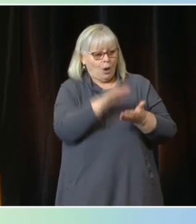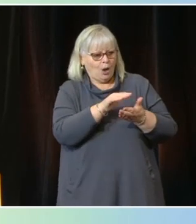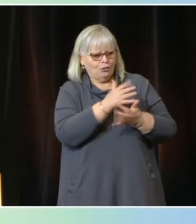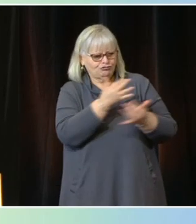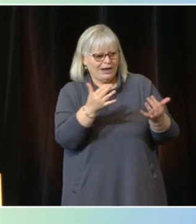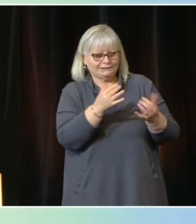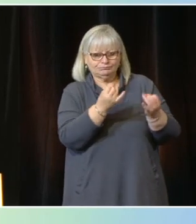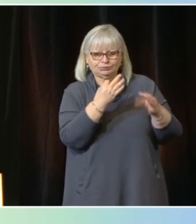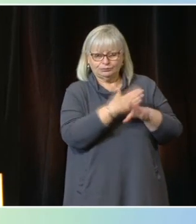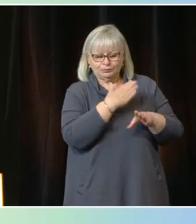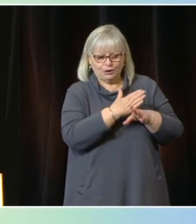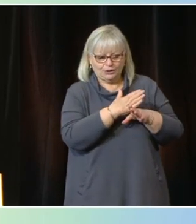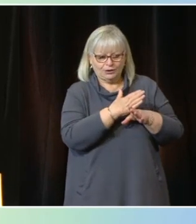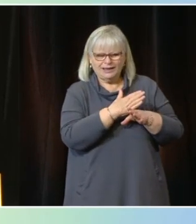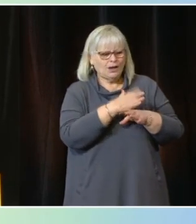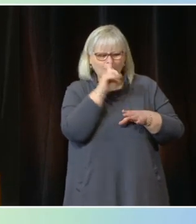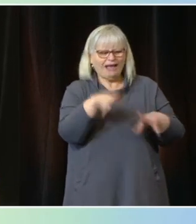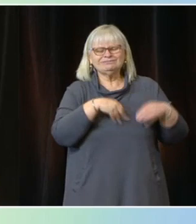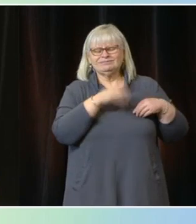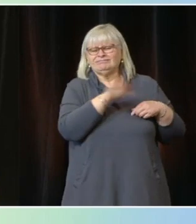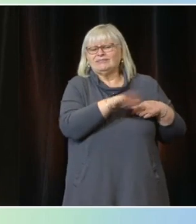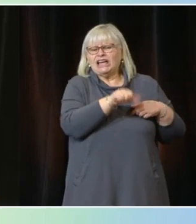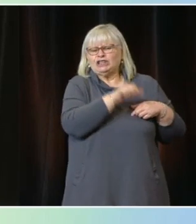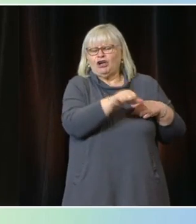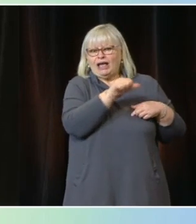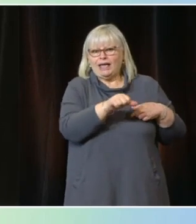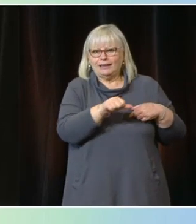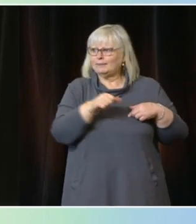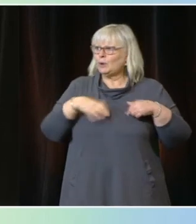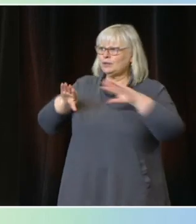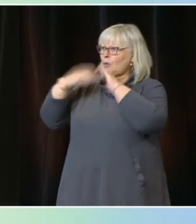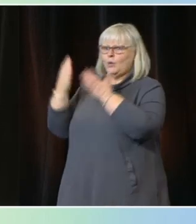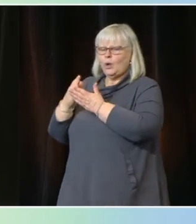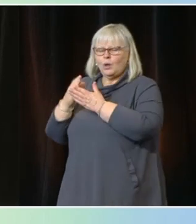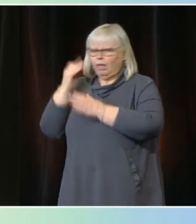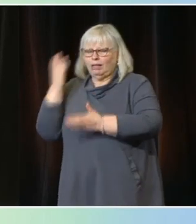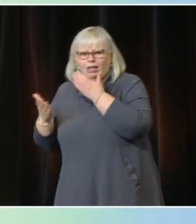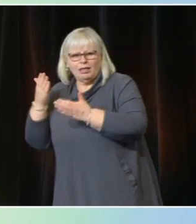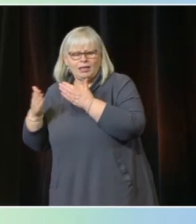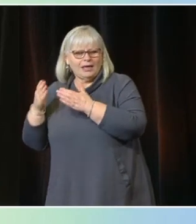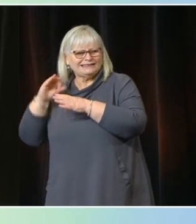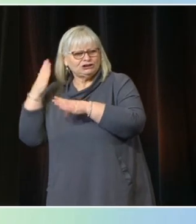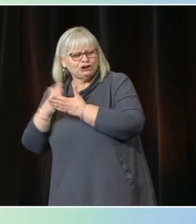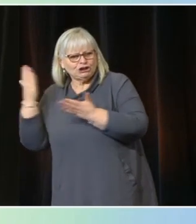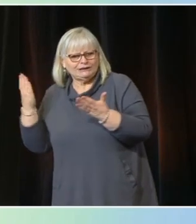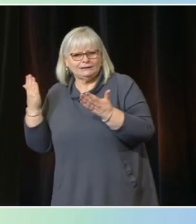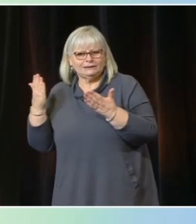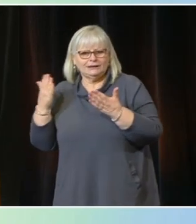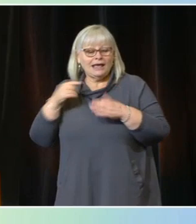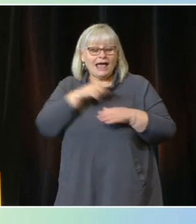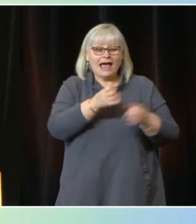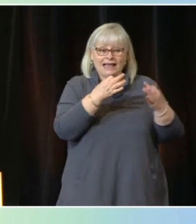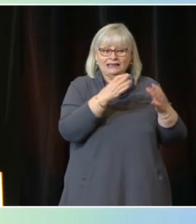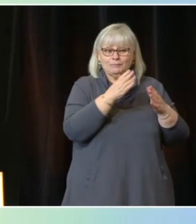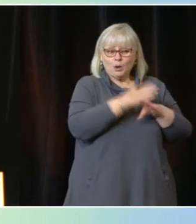not at a time of global uncertainty and volatility but with unemployment at a near 50-year low